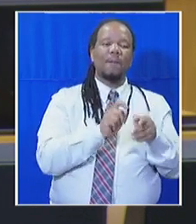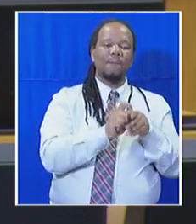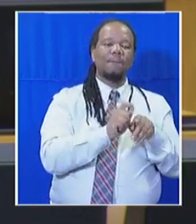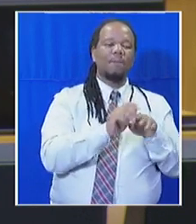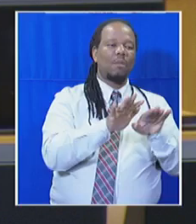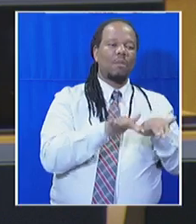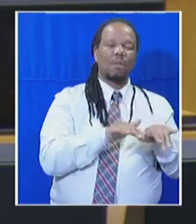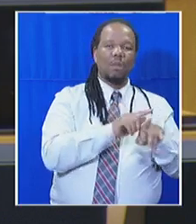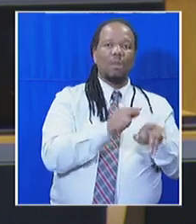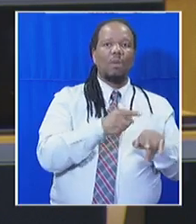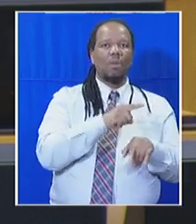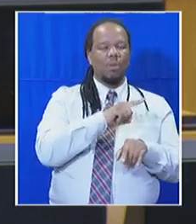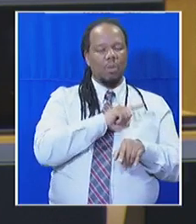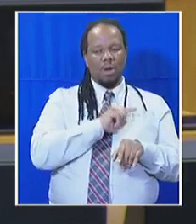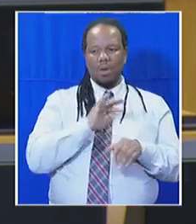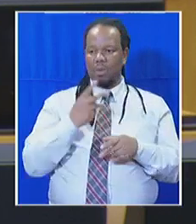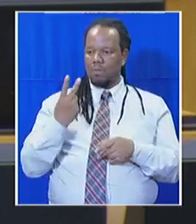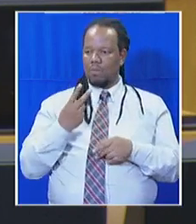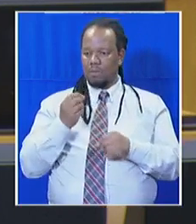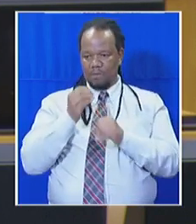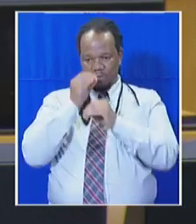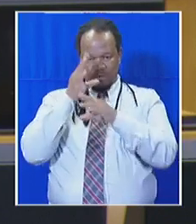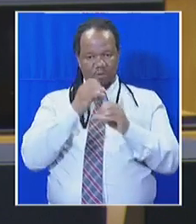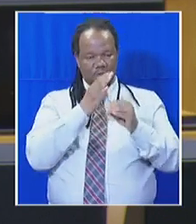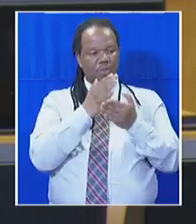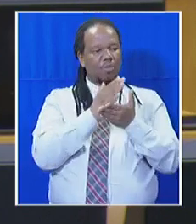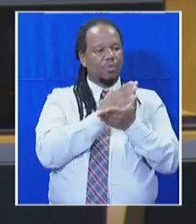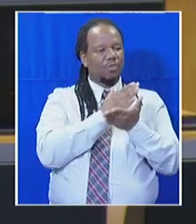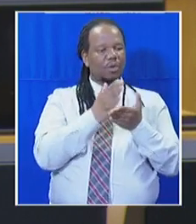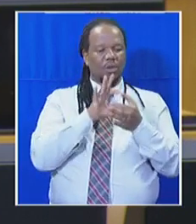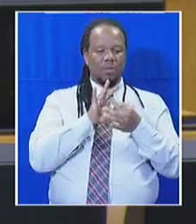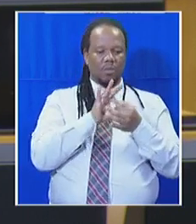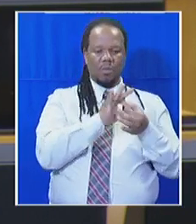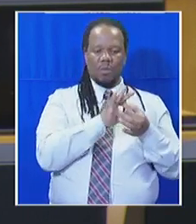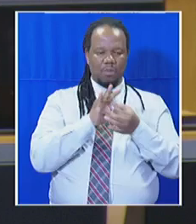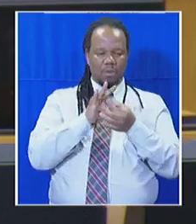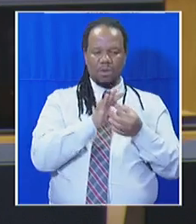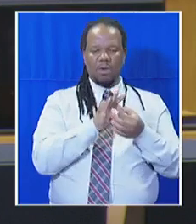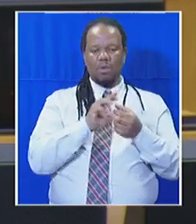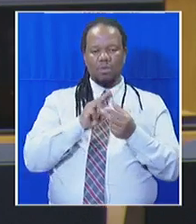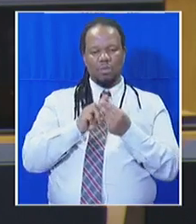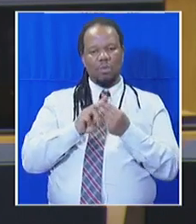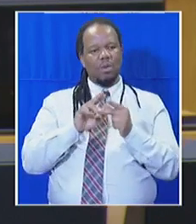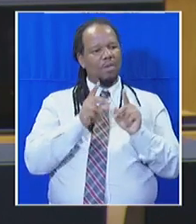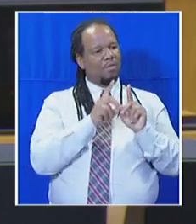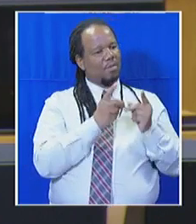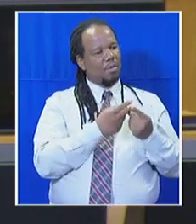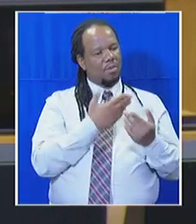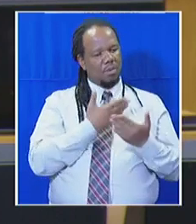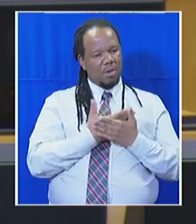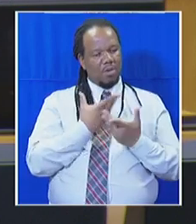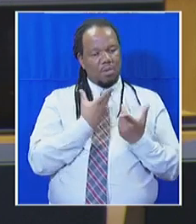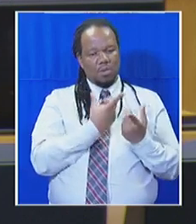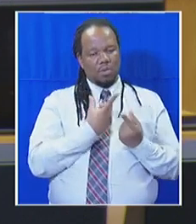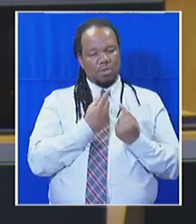that that is because of a shared vision and commitment by all unions together with the department to ensure that we place at the center of what we do